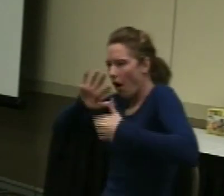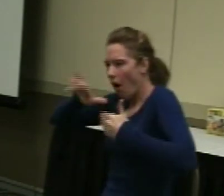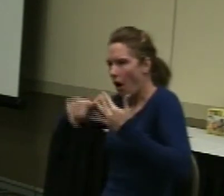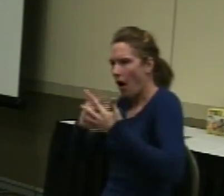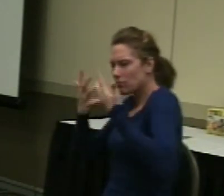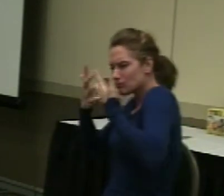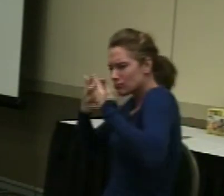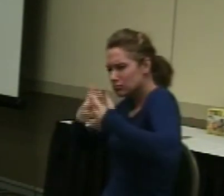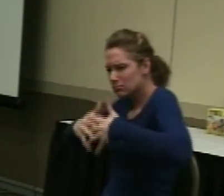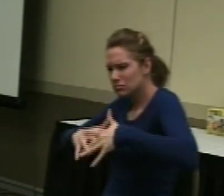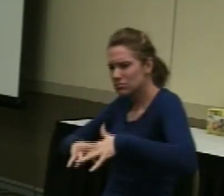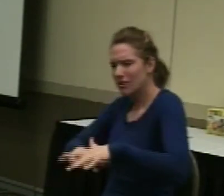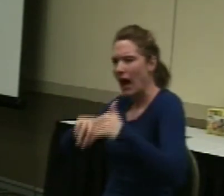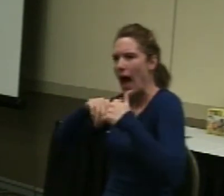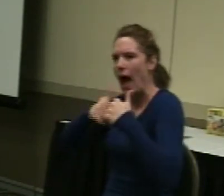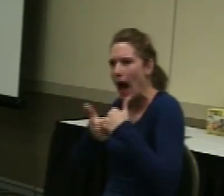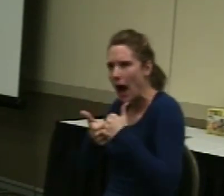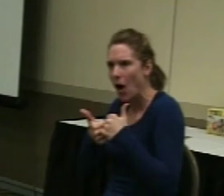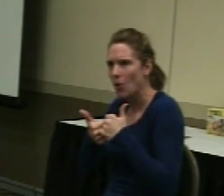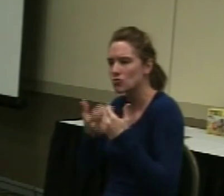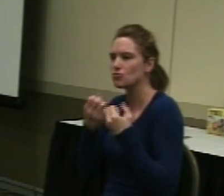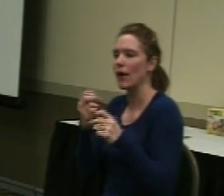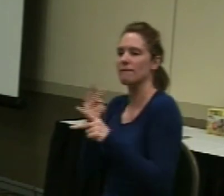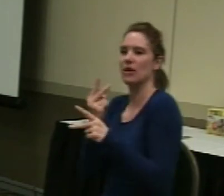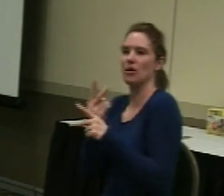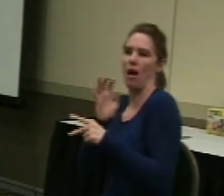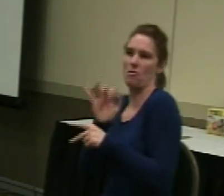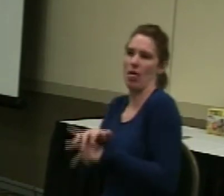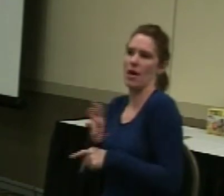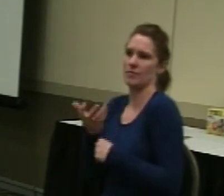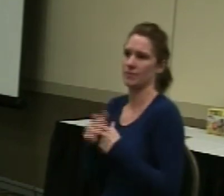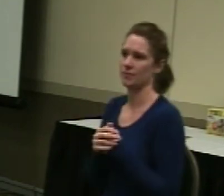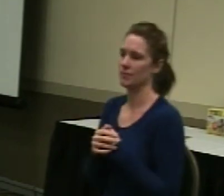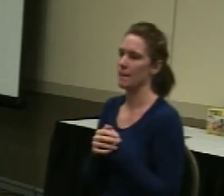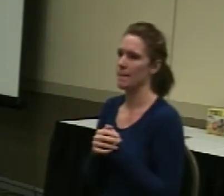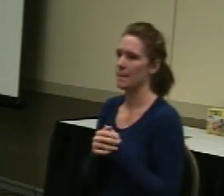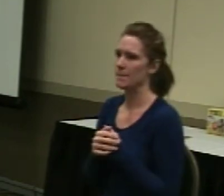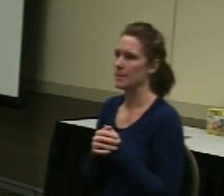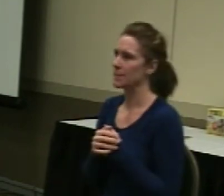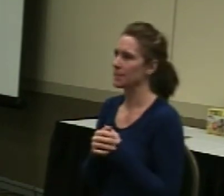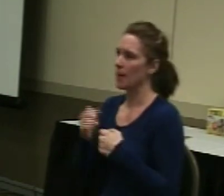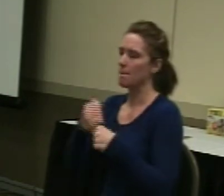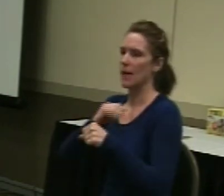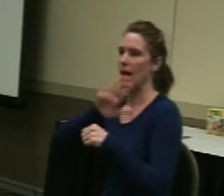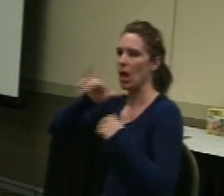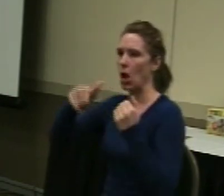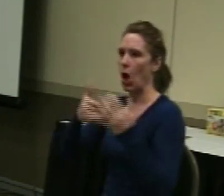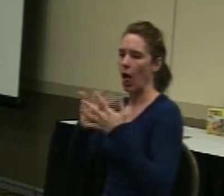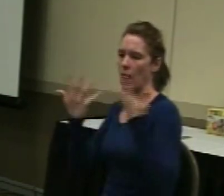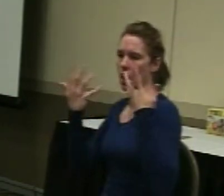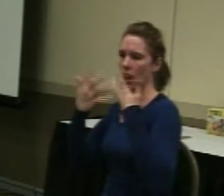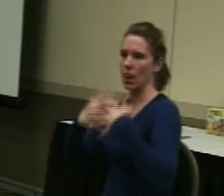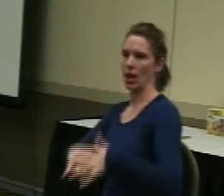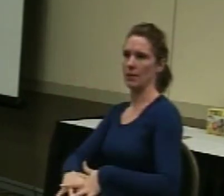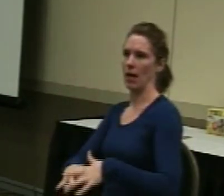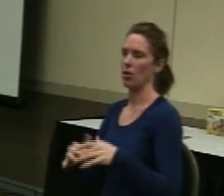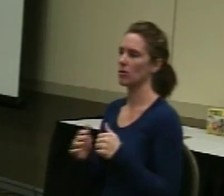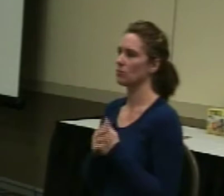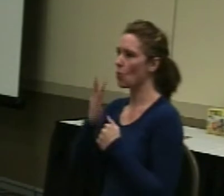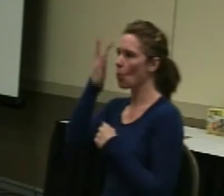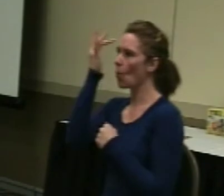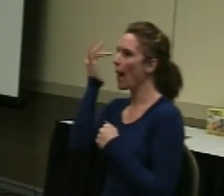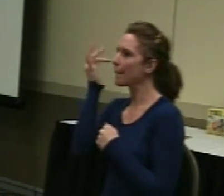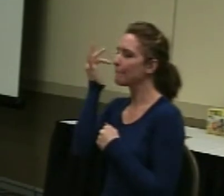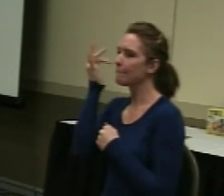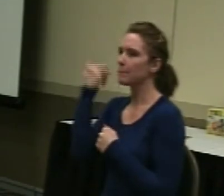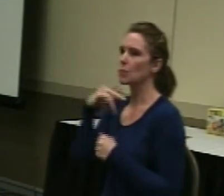come together is what we're trying to do. Taken as a whole and making it all come together. Why do we do this?